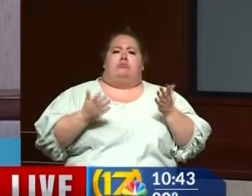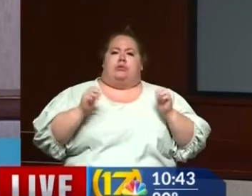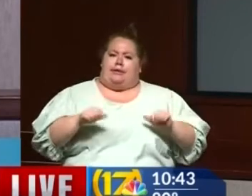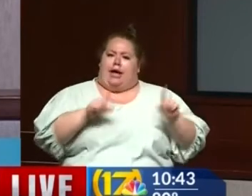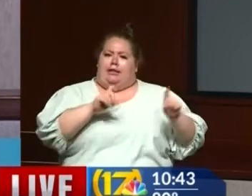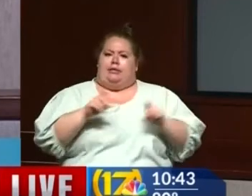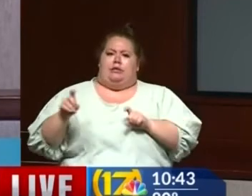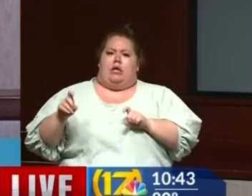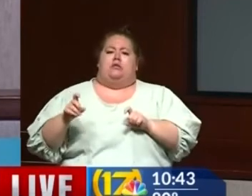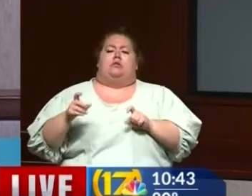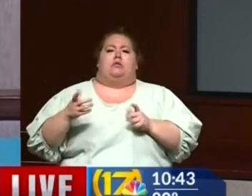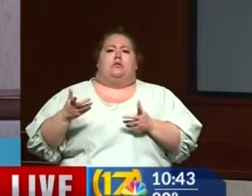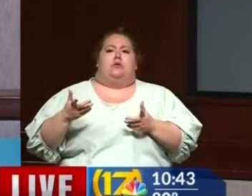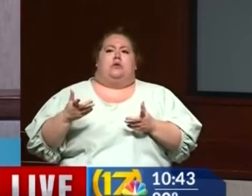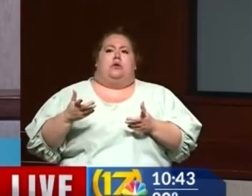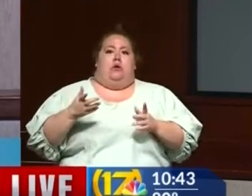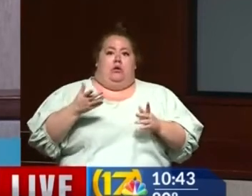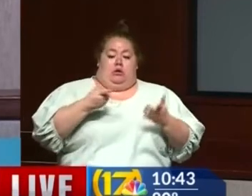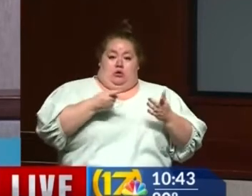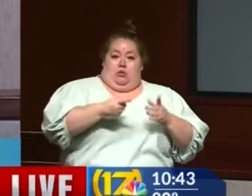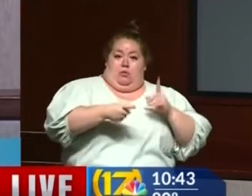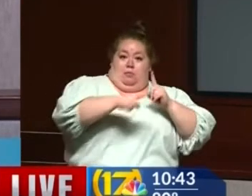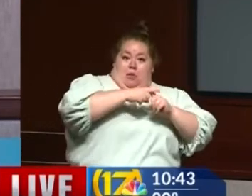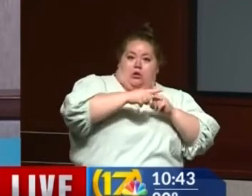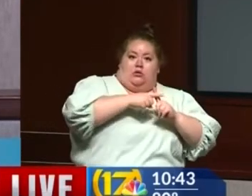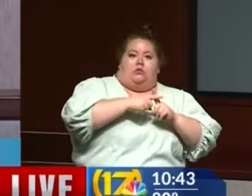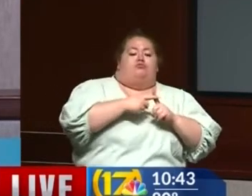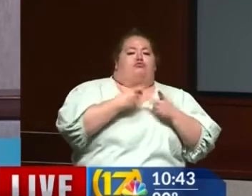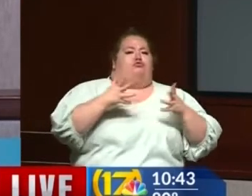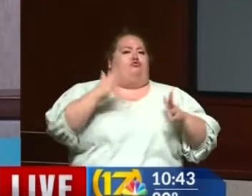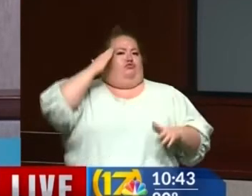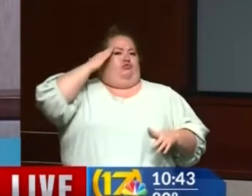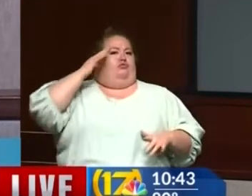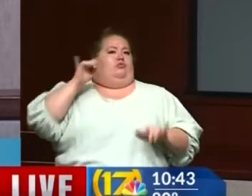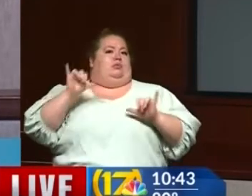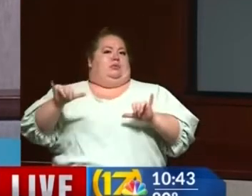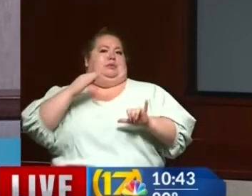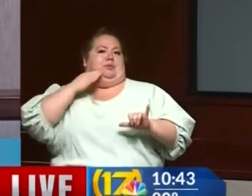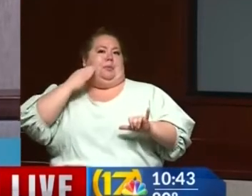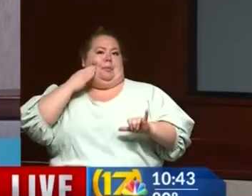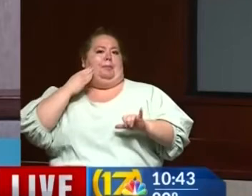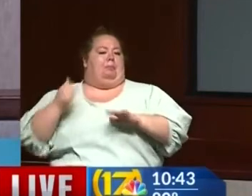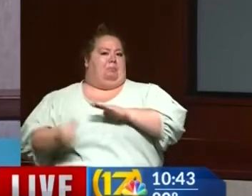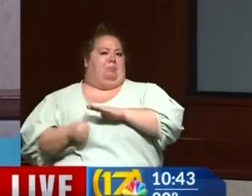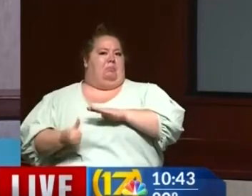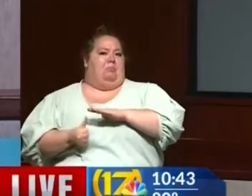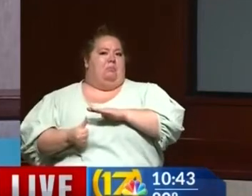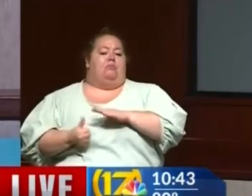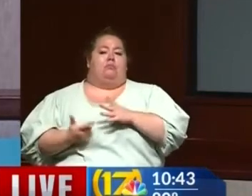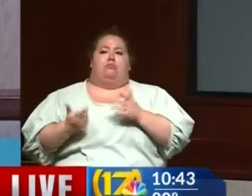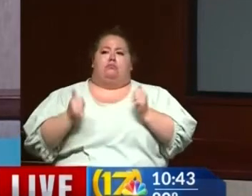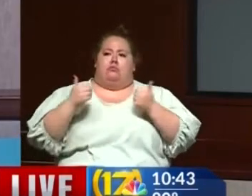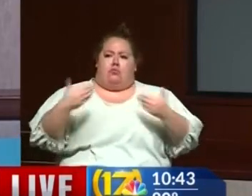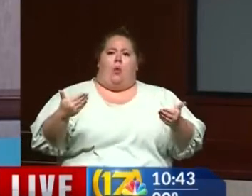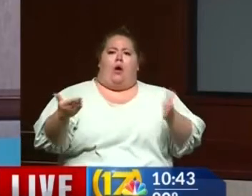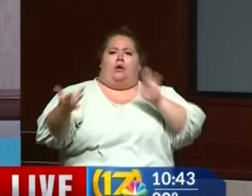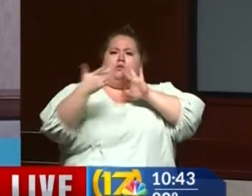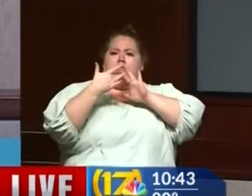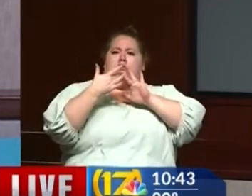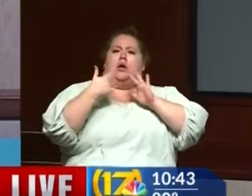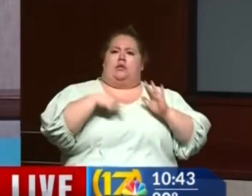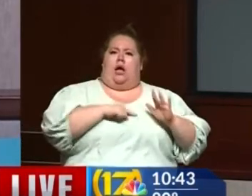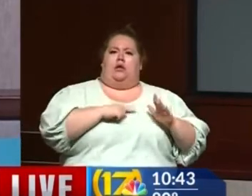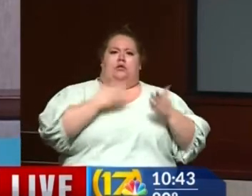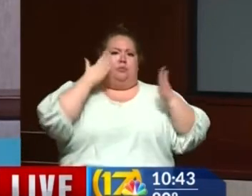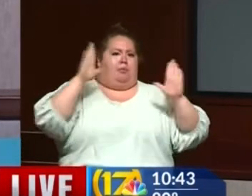And that if they are indeed positive, they'll know that they need to stay home, that they can talk to us at Public Health so we can help identify any others who